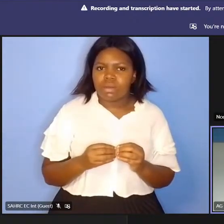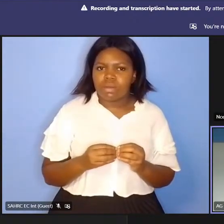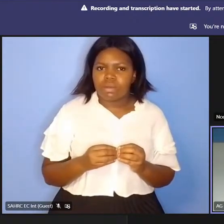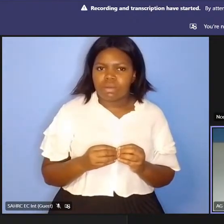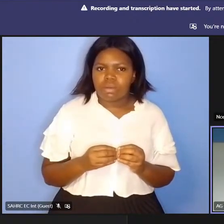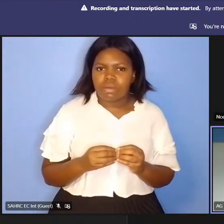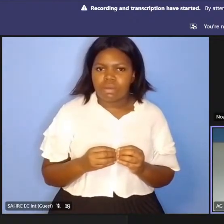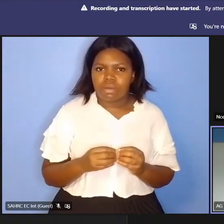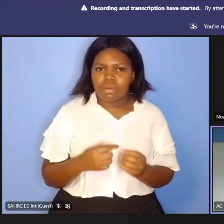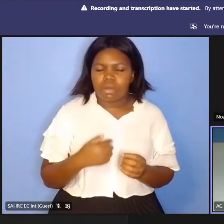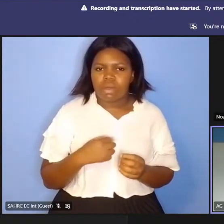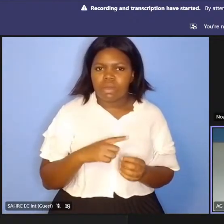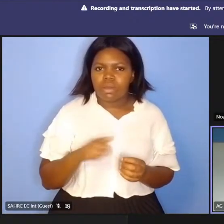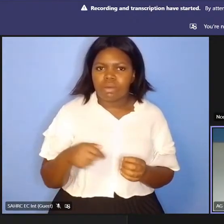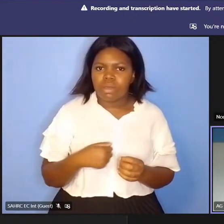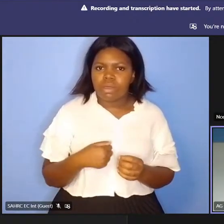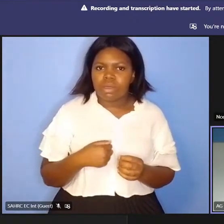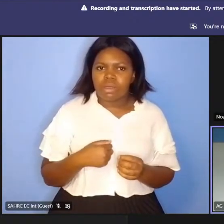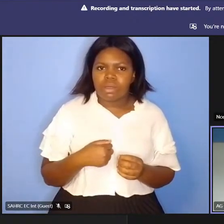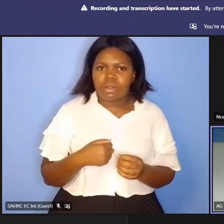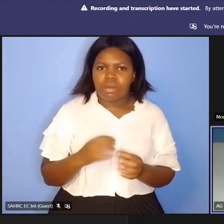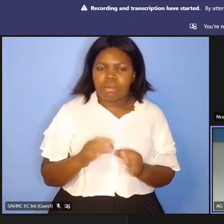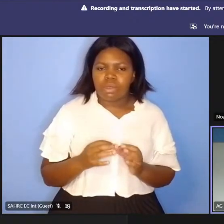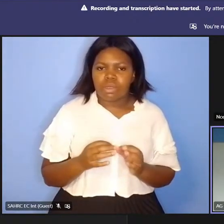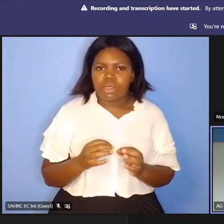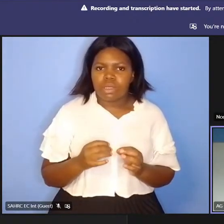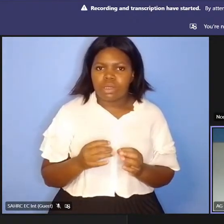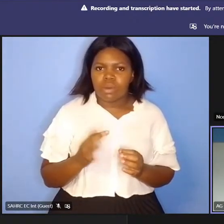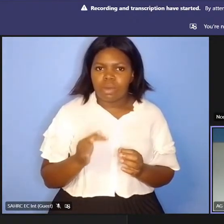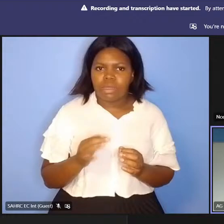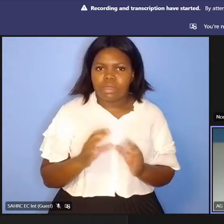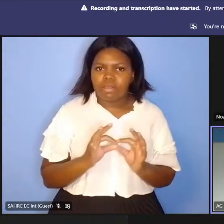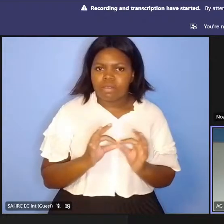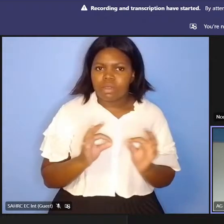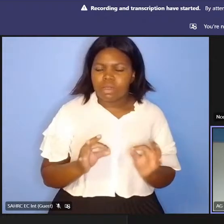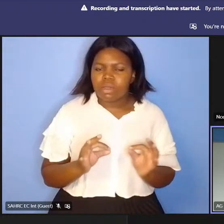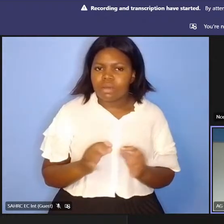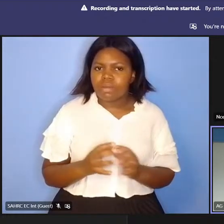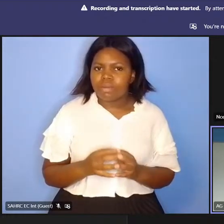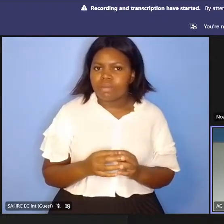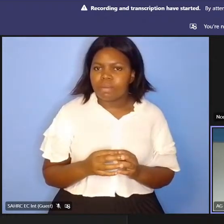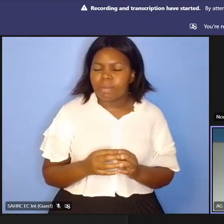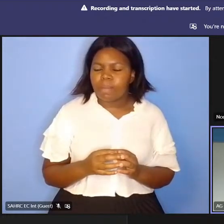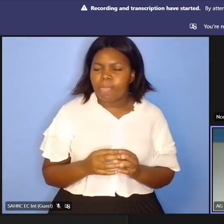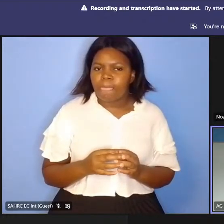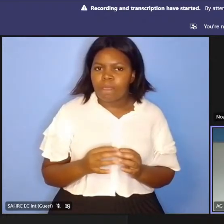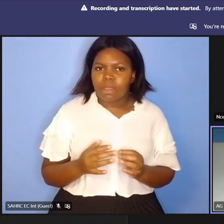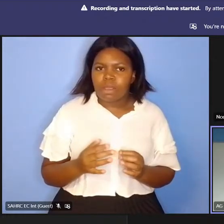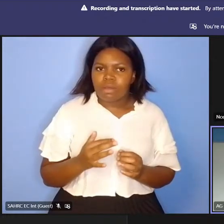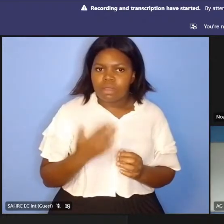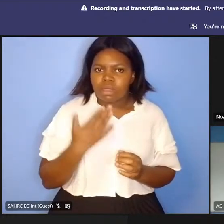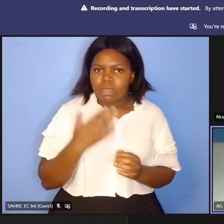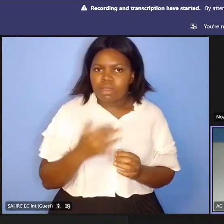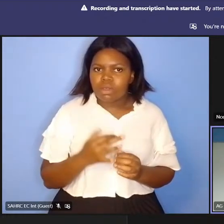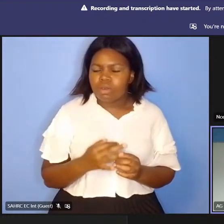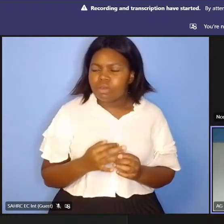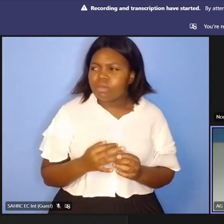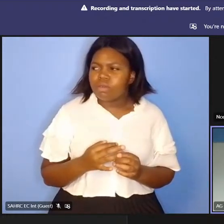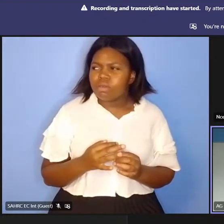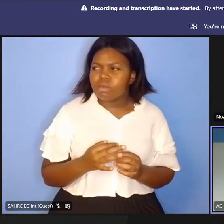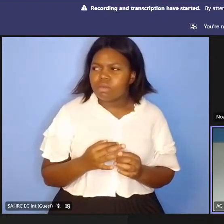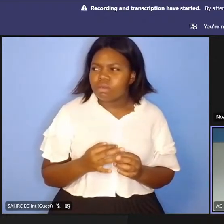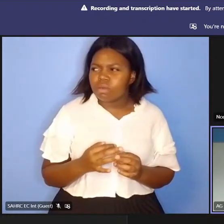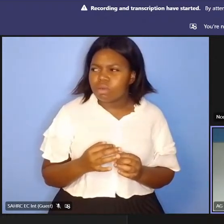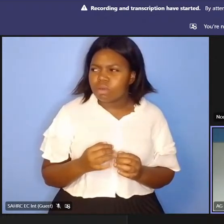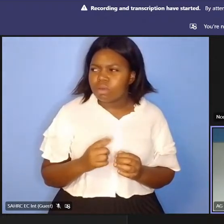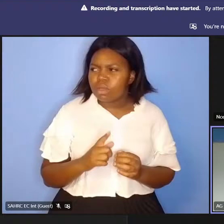agree that your presentation was quite clear, and thank you for setting out the